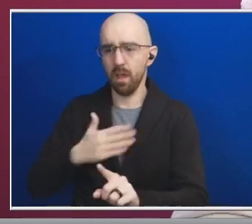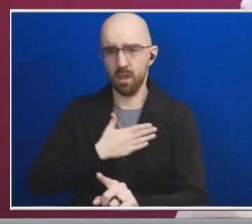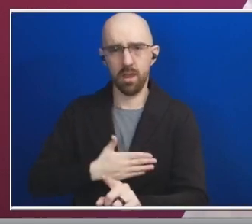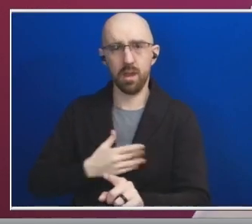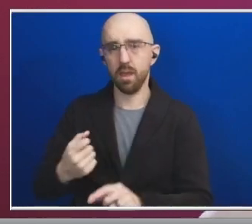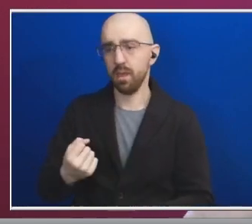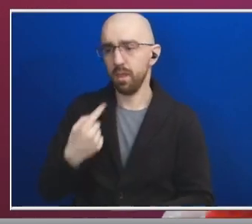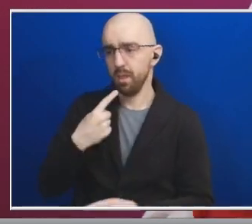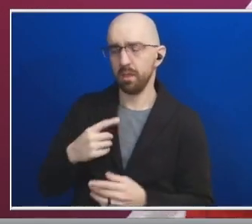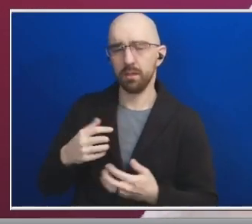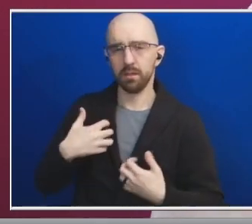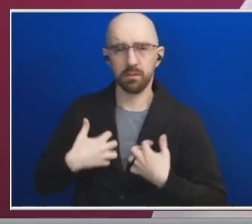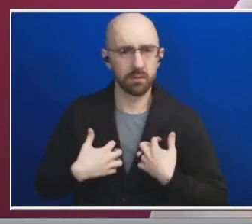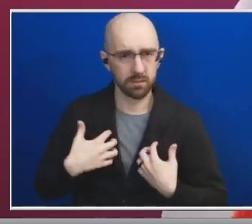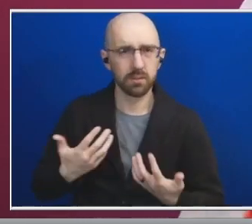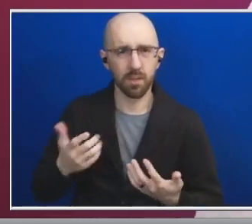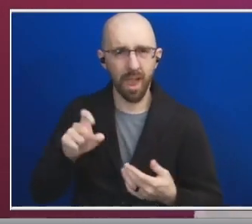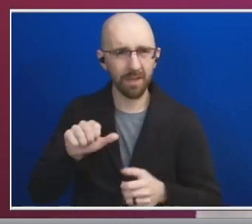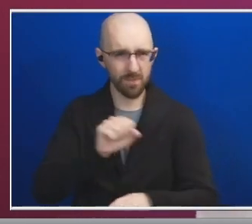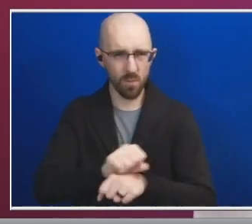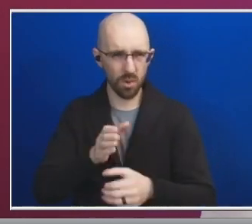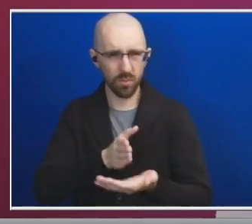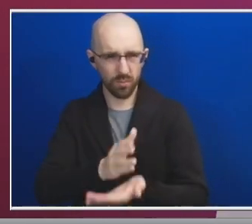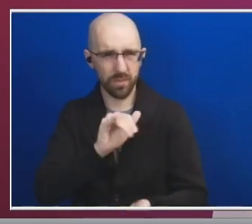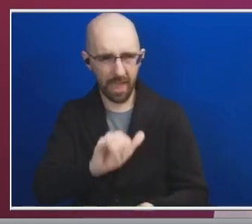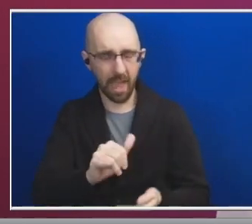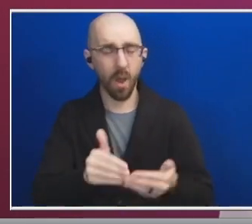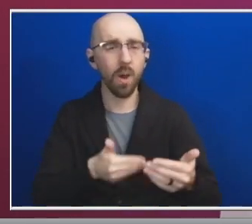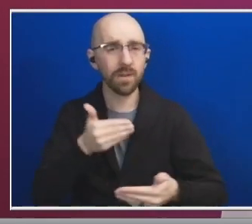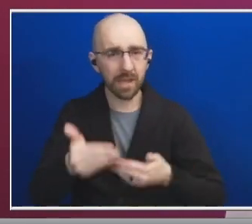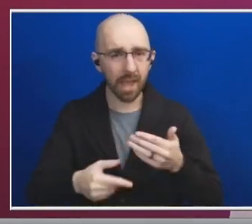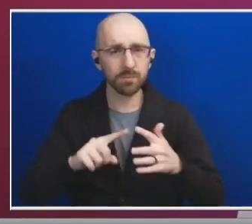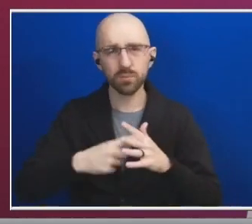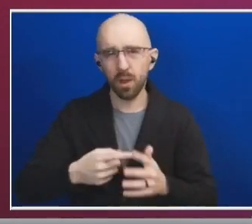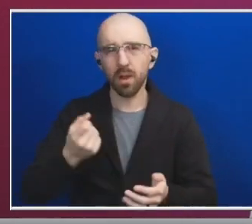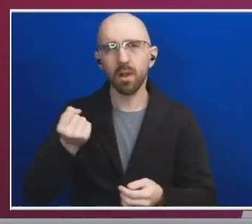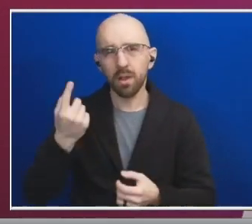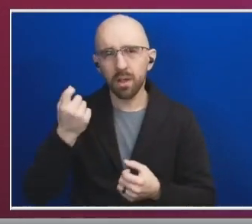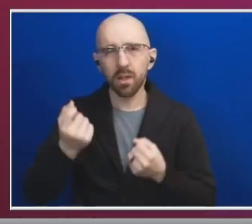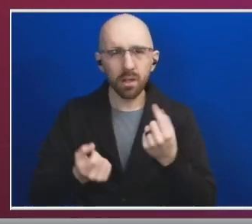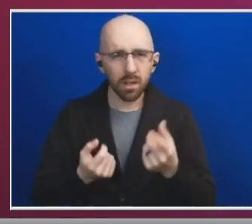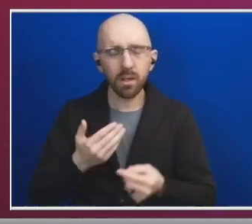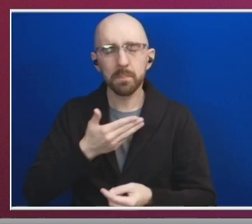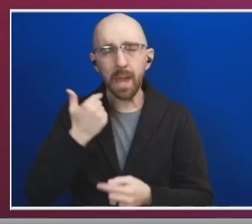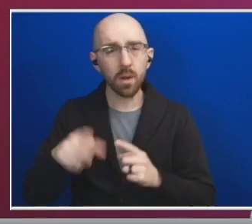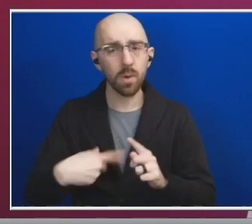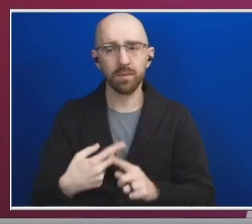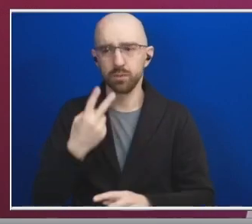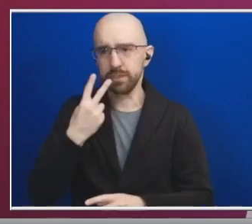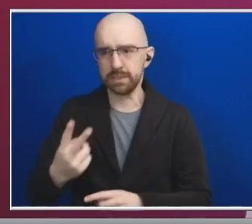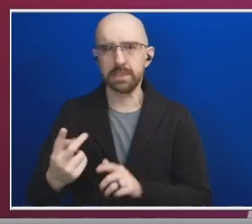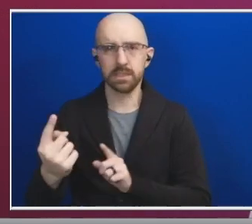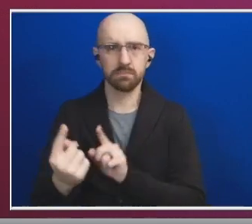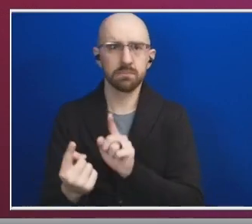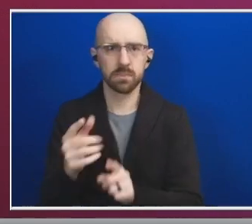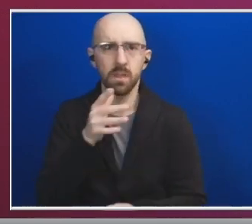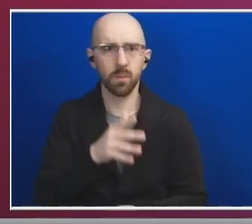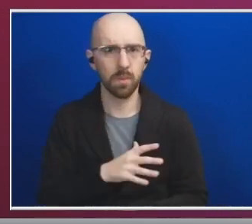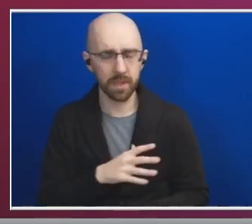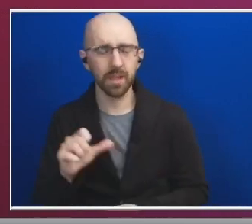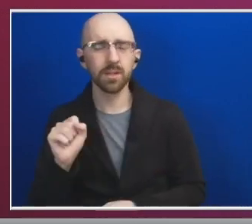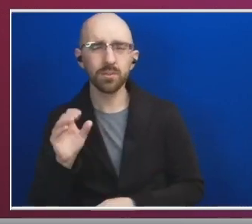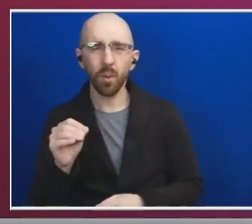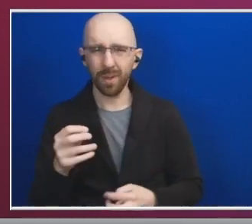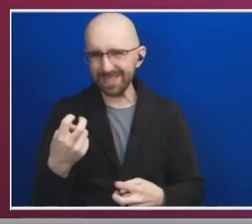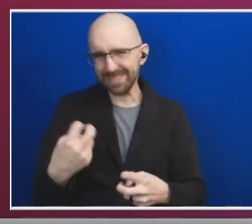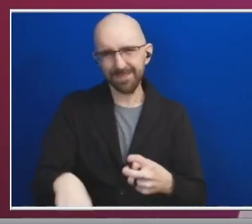work through that. And over time, you kind of start to understand a little bit better when you see these women. So it's difficult